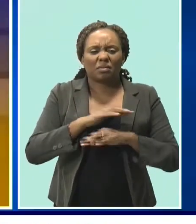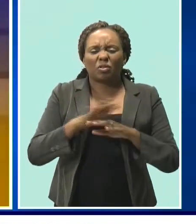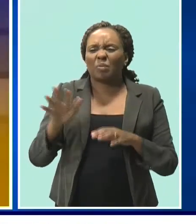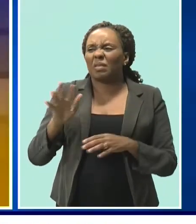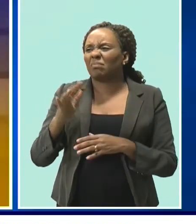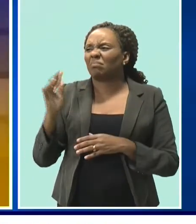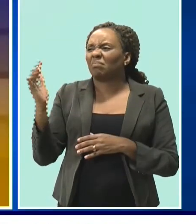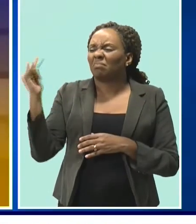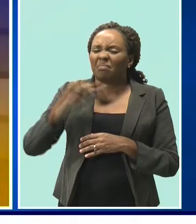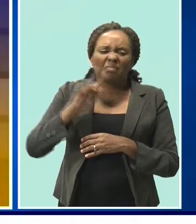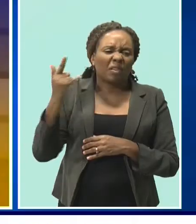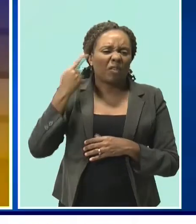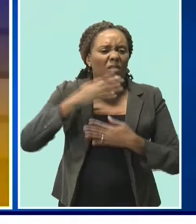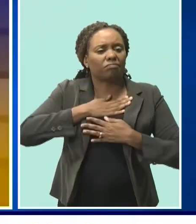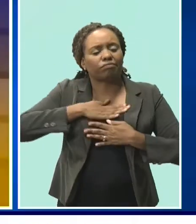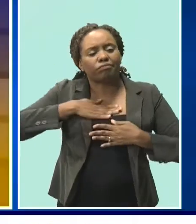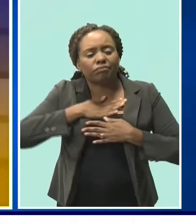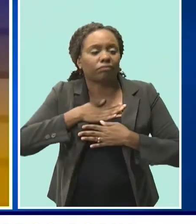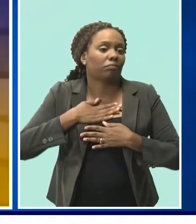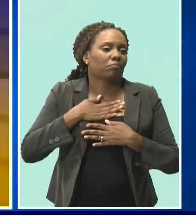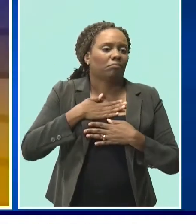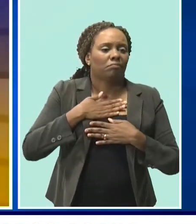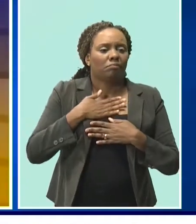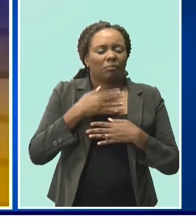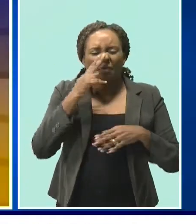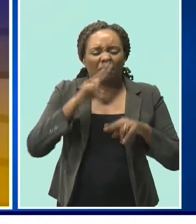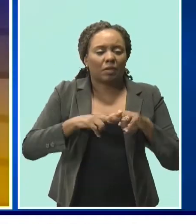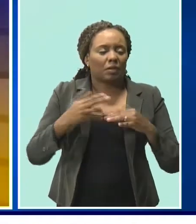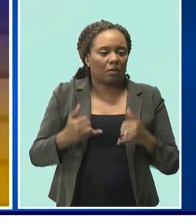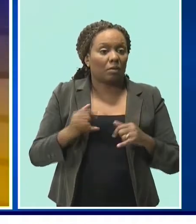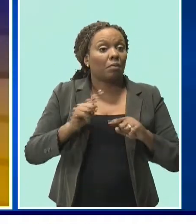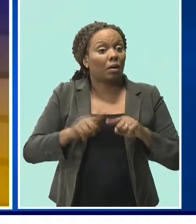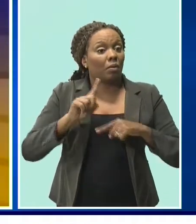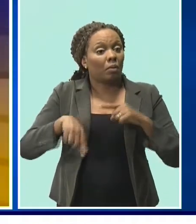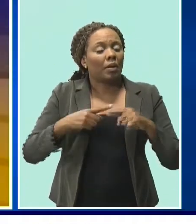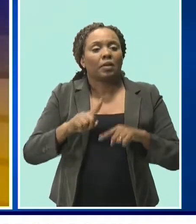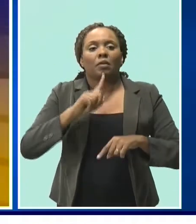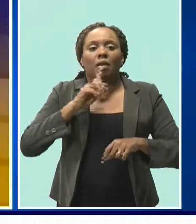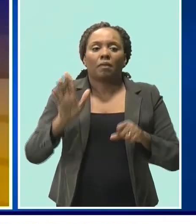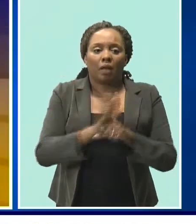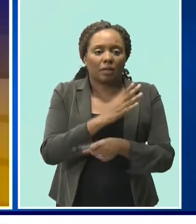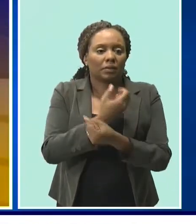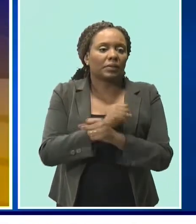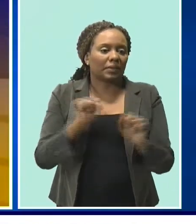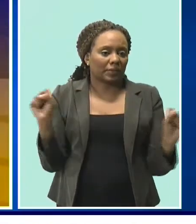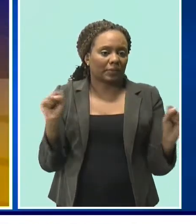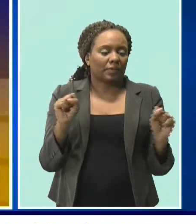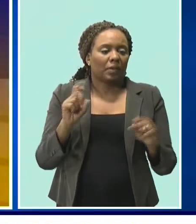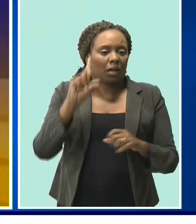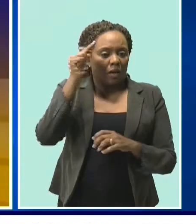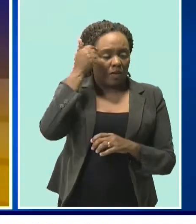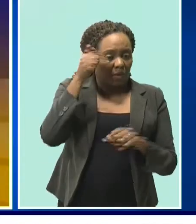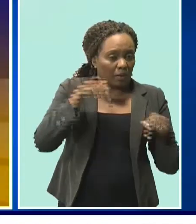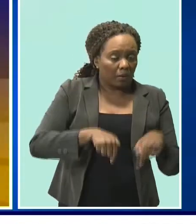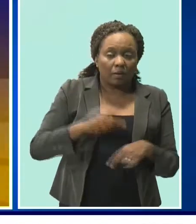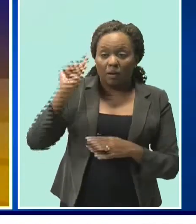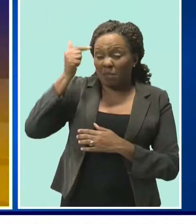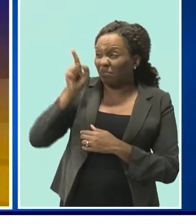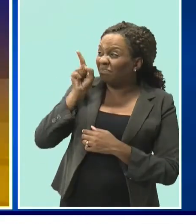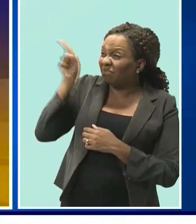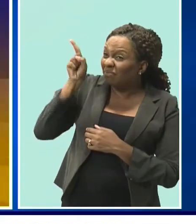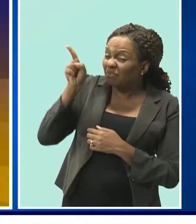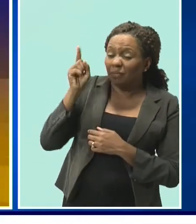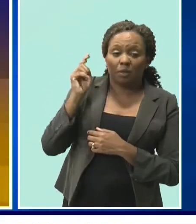I think that once the public is satisfied that air travel is safe, that the governments on the two ends of travel have